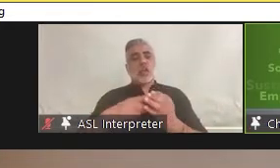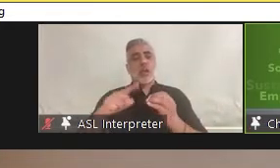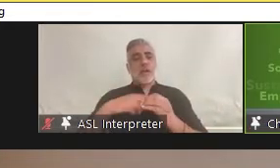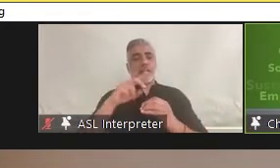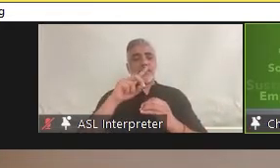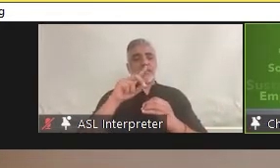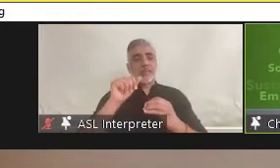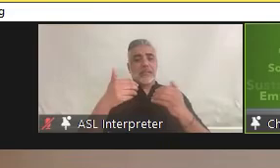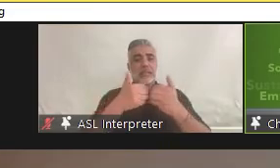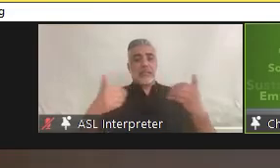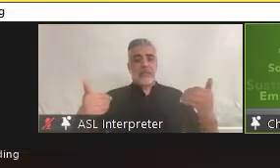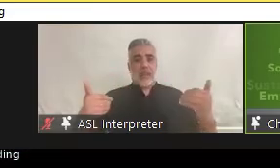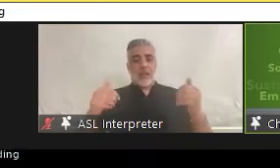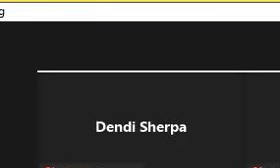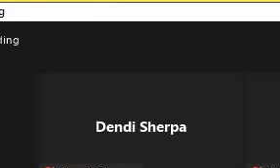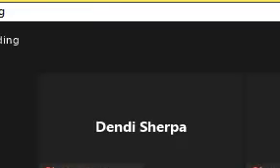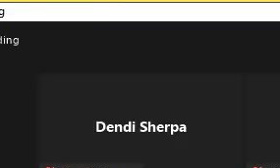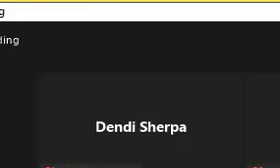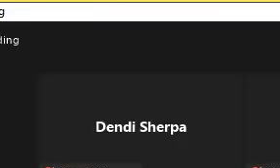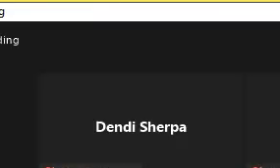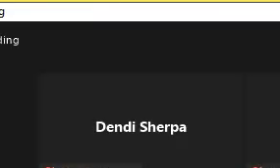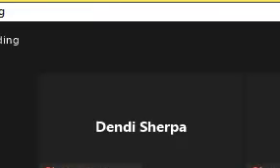together. Bye.